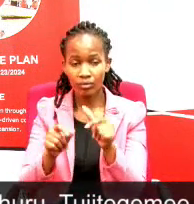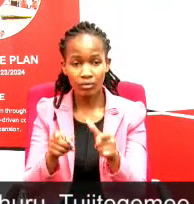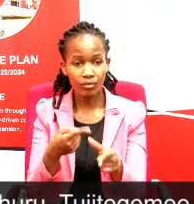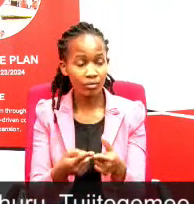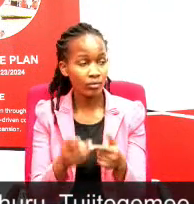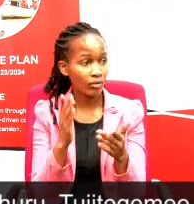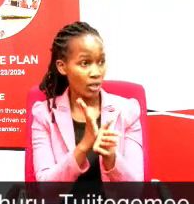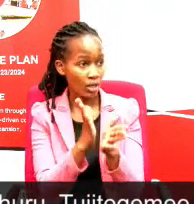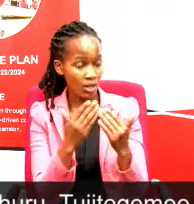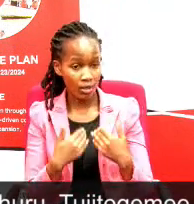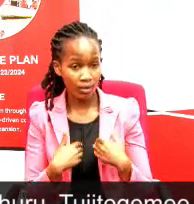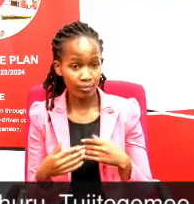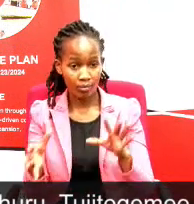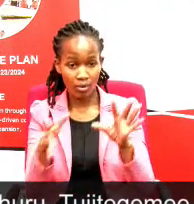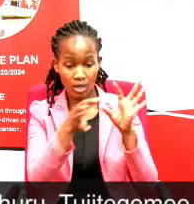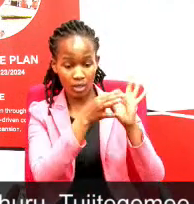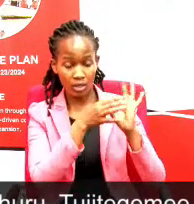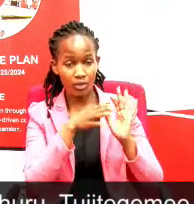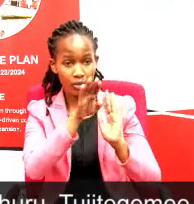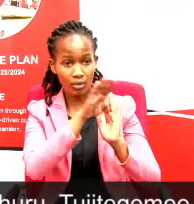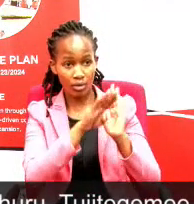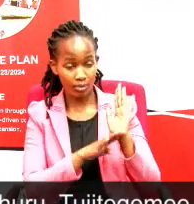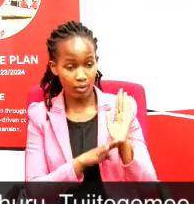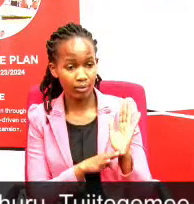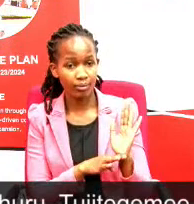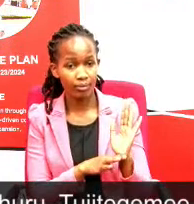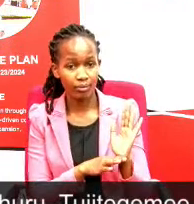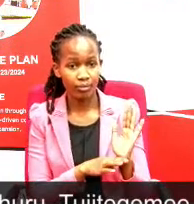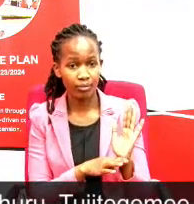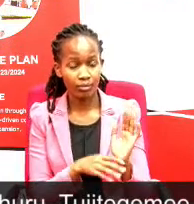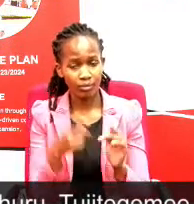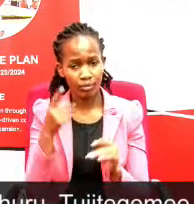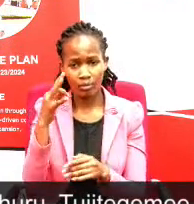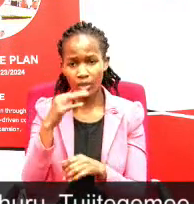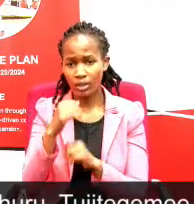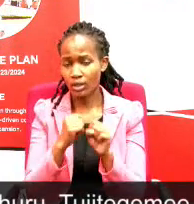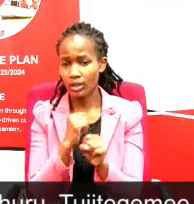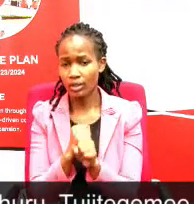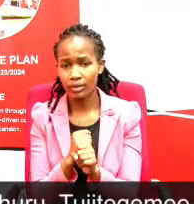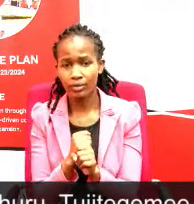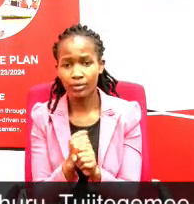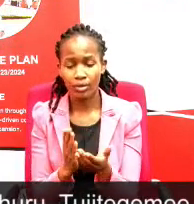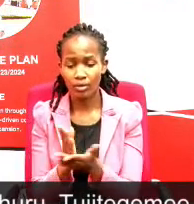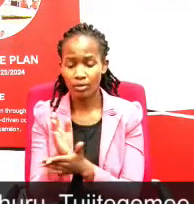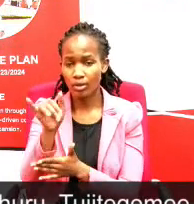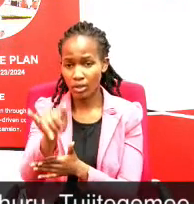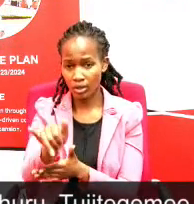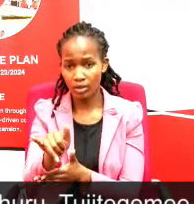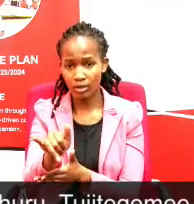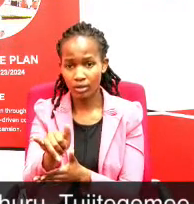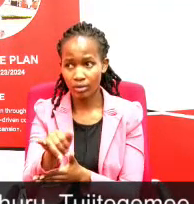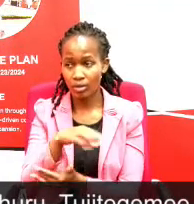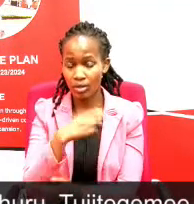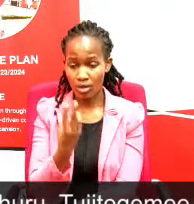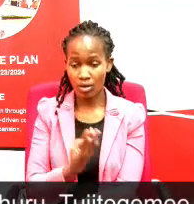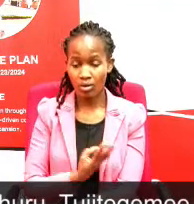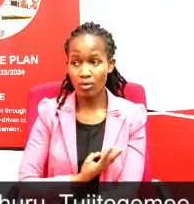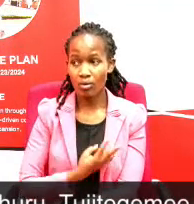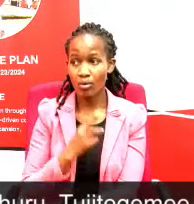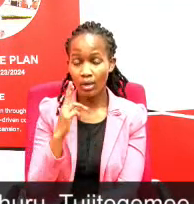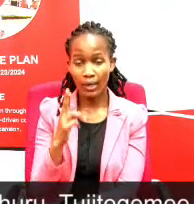there will be a culture program over the 3 years to ensure that we